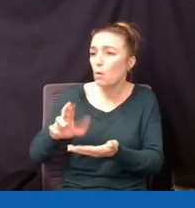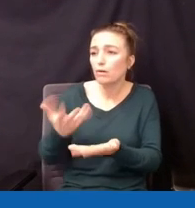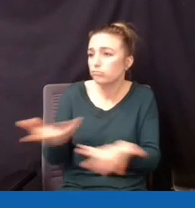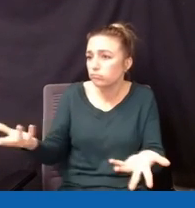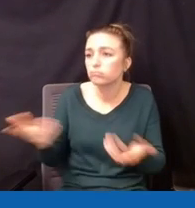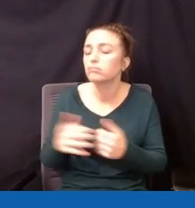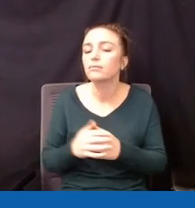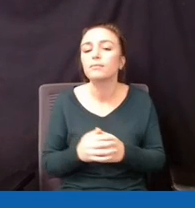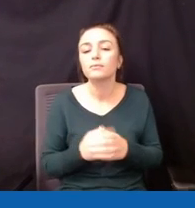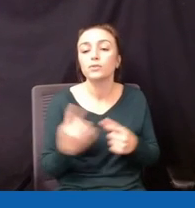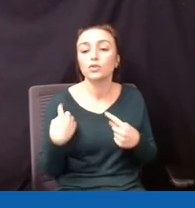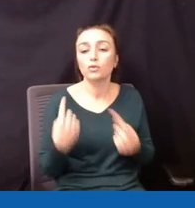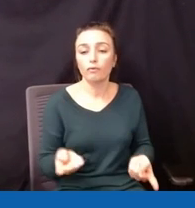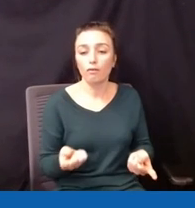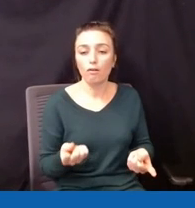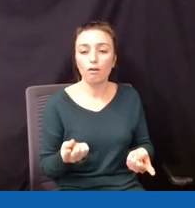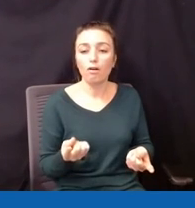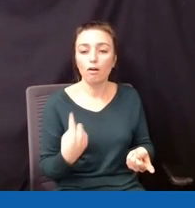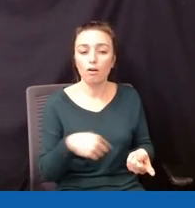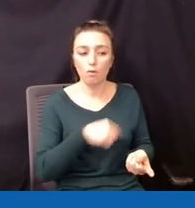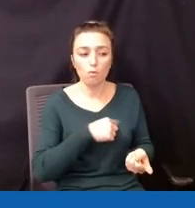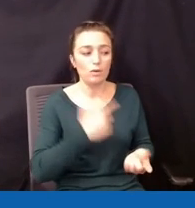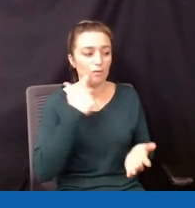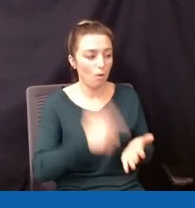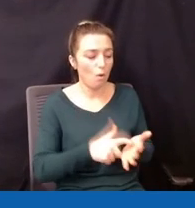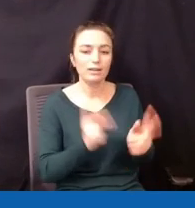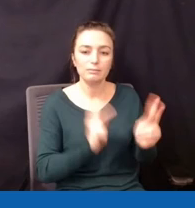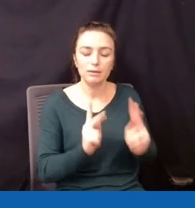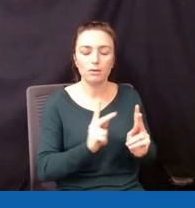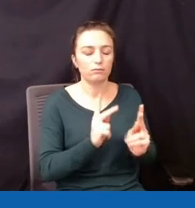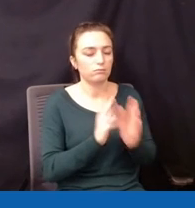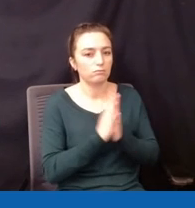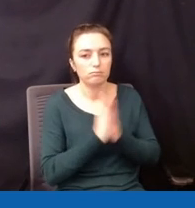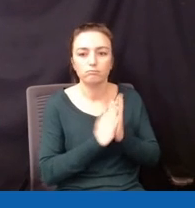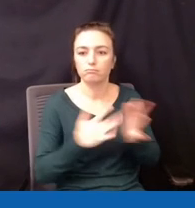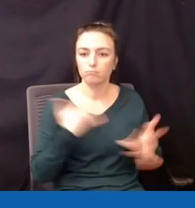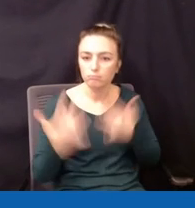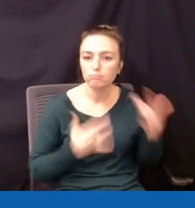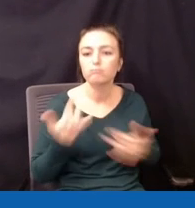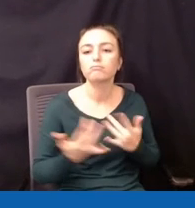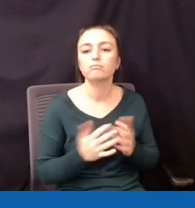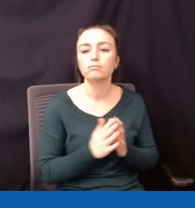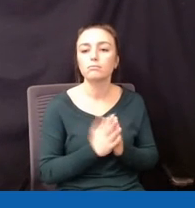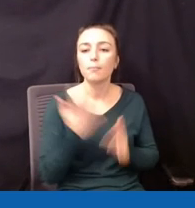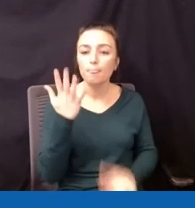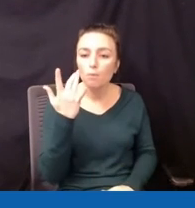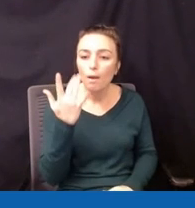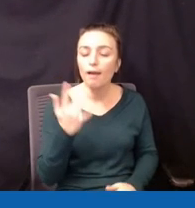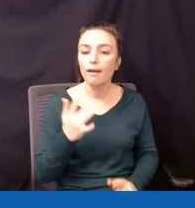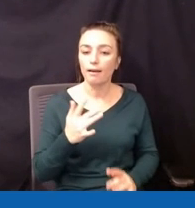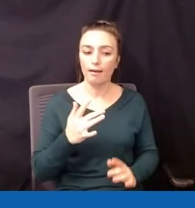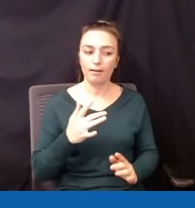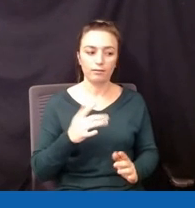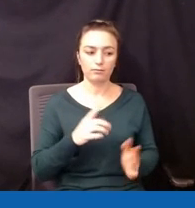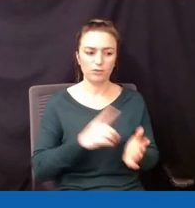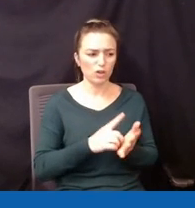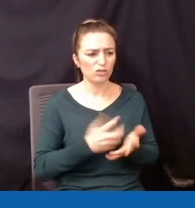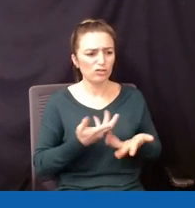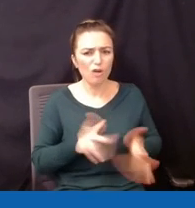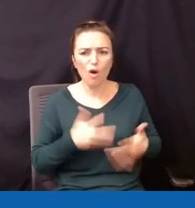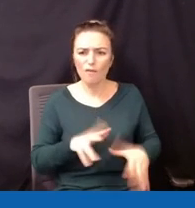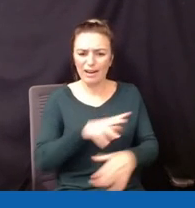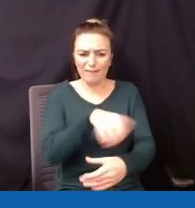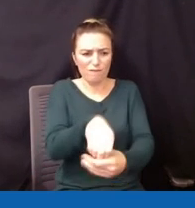far we found that people are so enthusiastic because these are providers who already engage with people around life